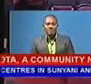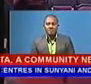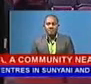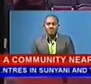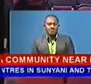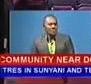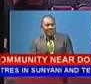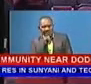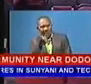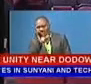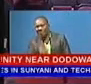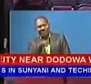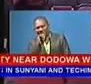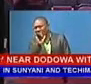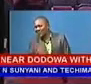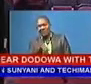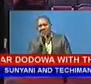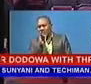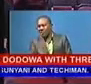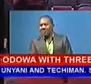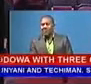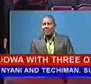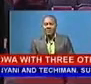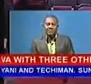No. Not this one. No. No.